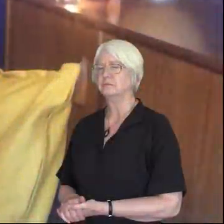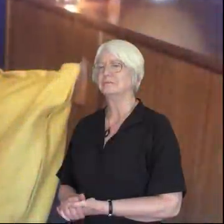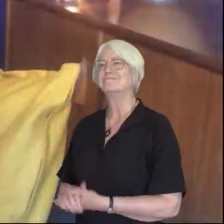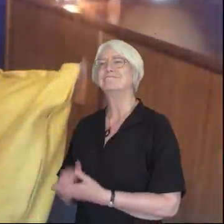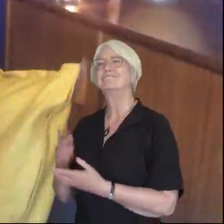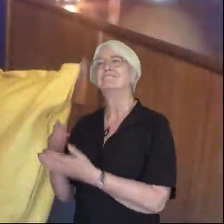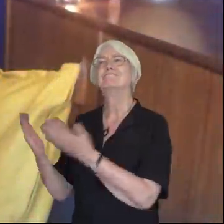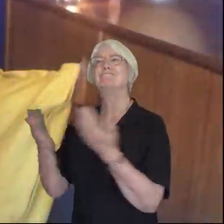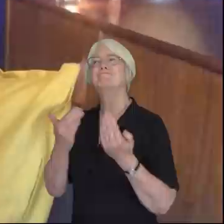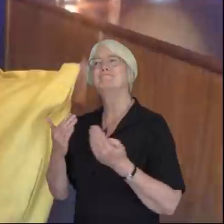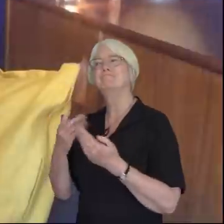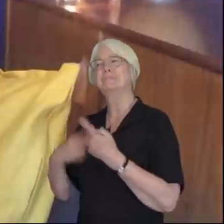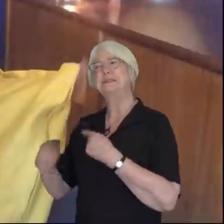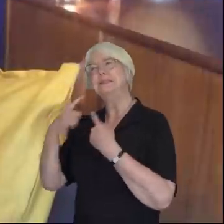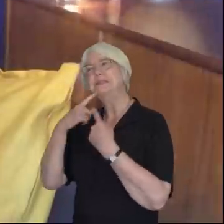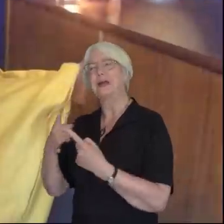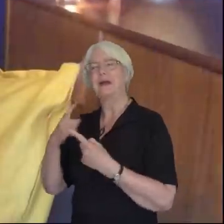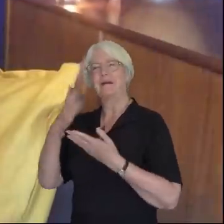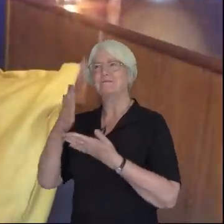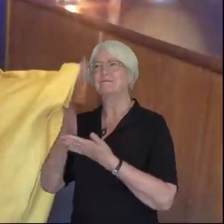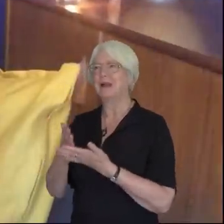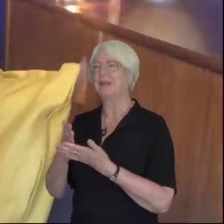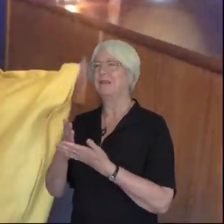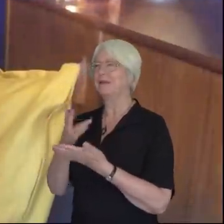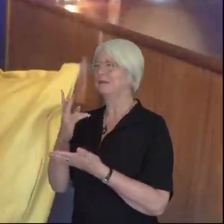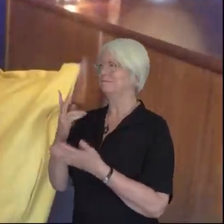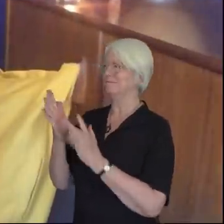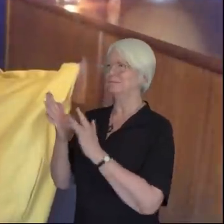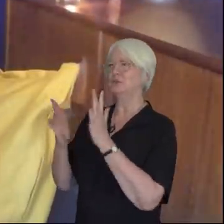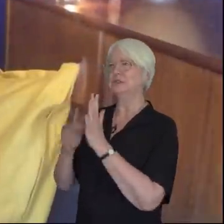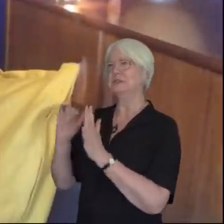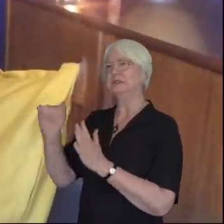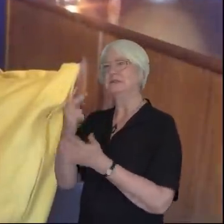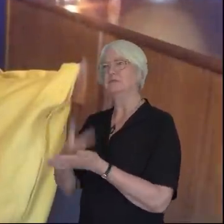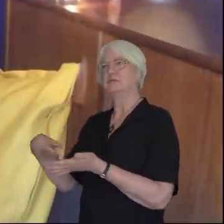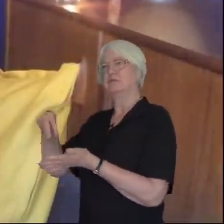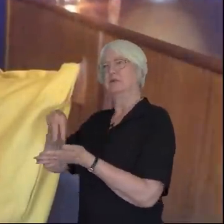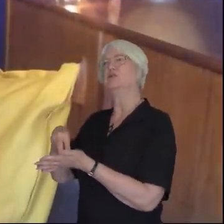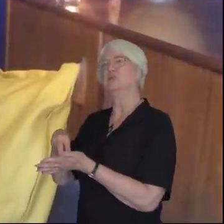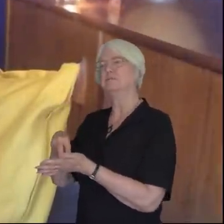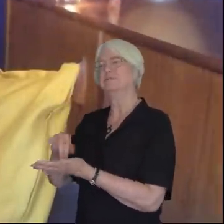Let us declare our faith in the resurrection of our Lord Jesus Christ.